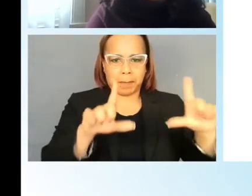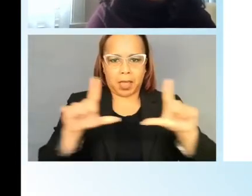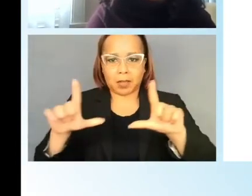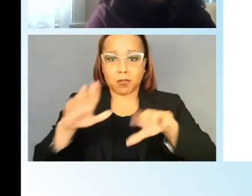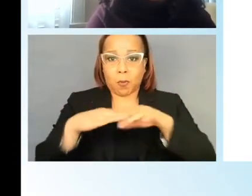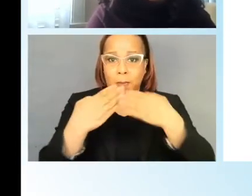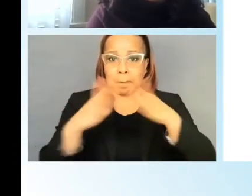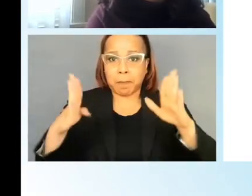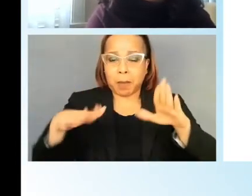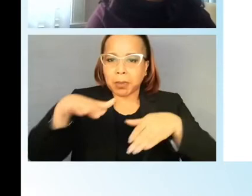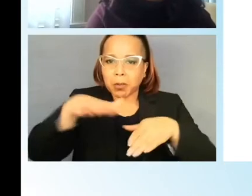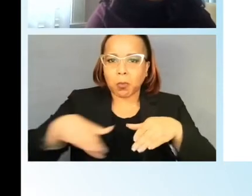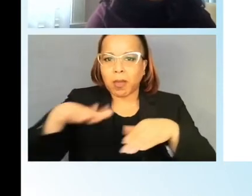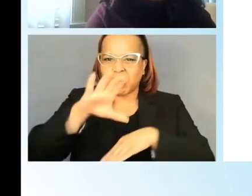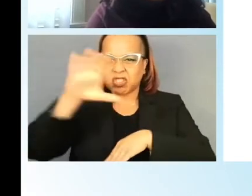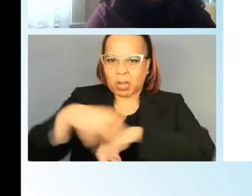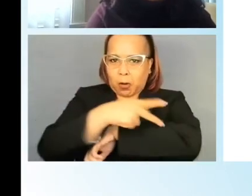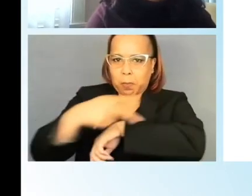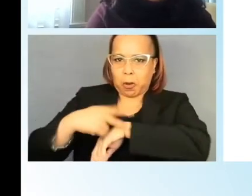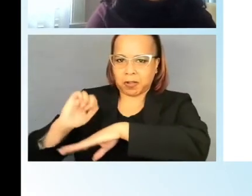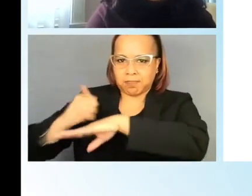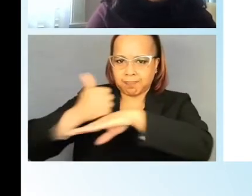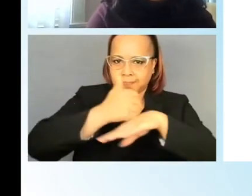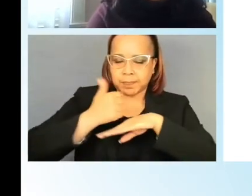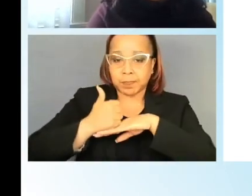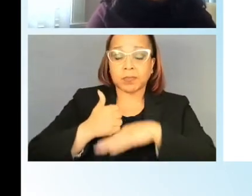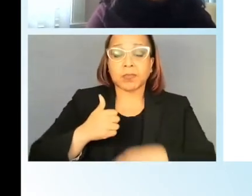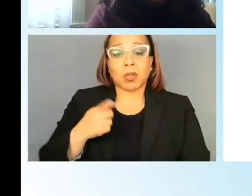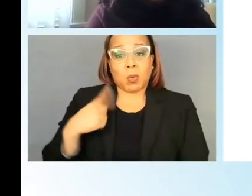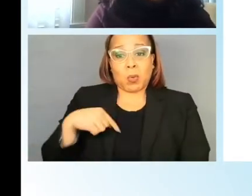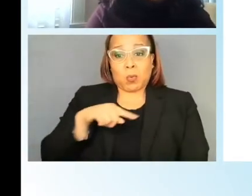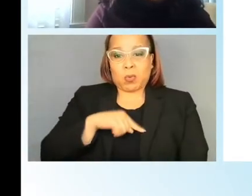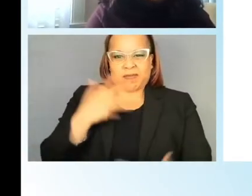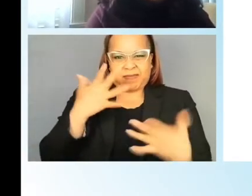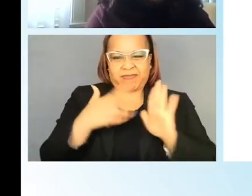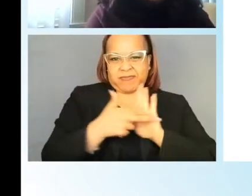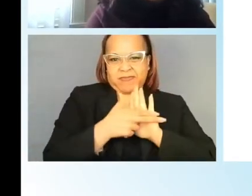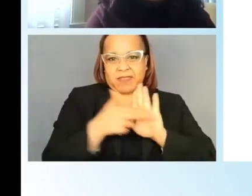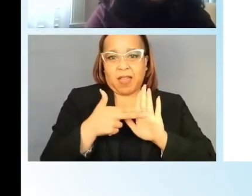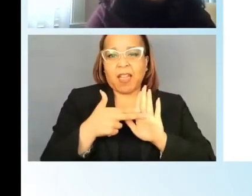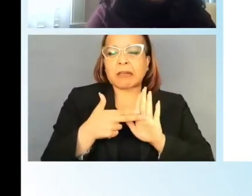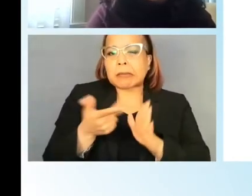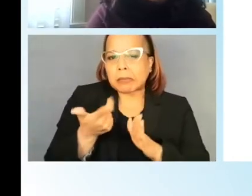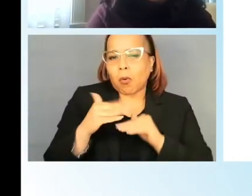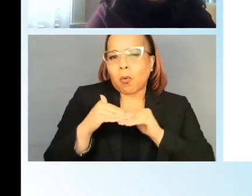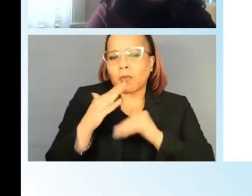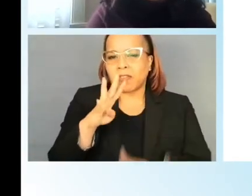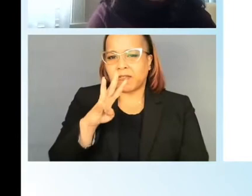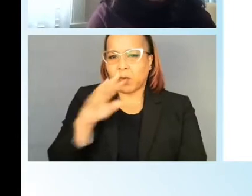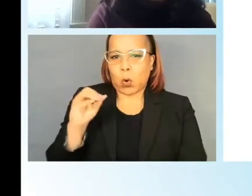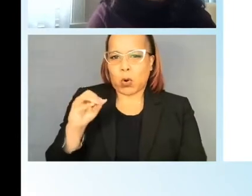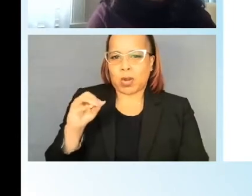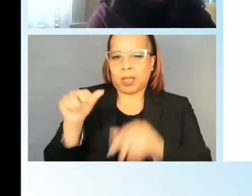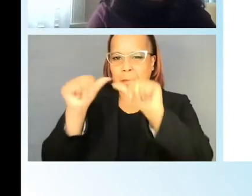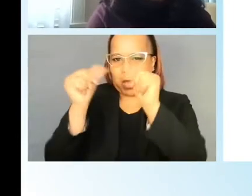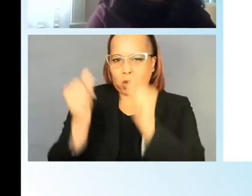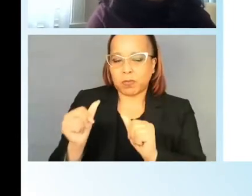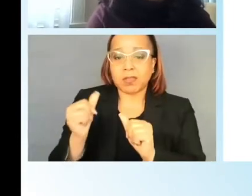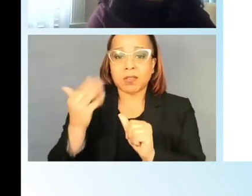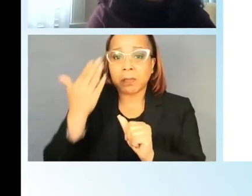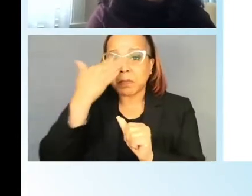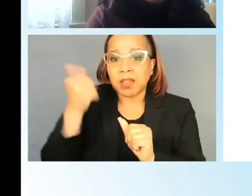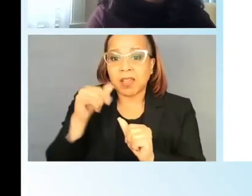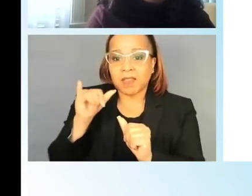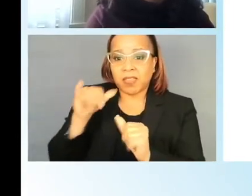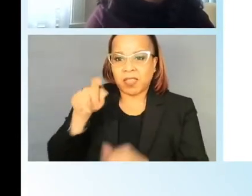and in Chicago parks, we have flagged thus far a little over 40 monuments because of these